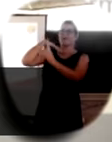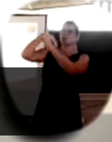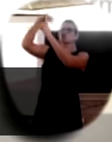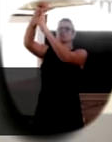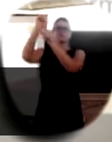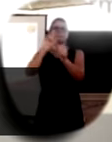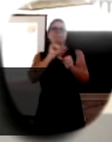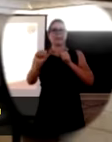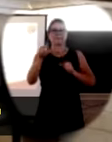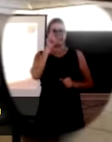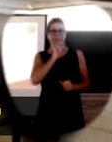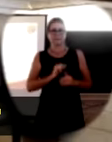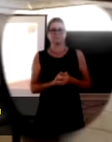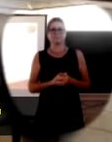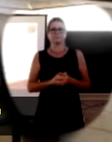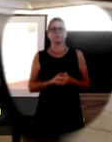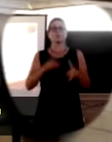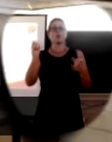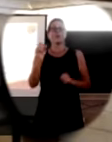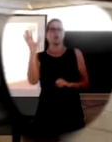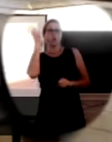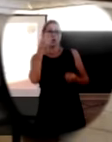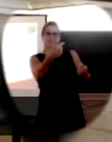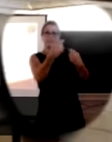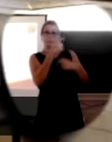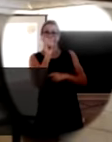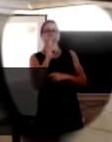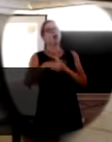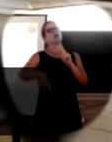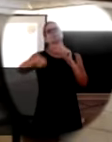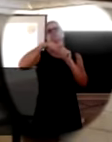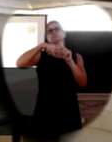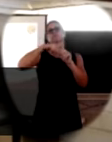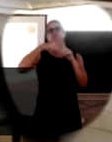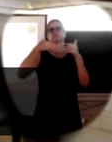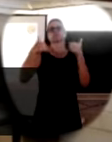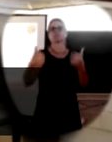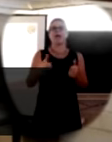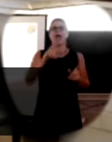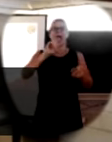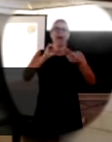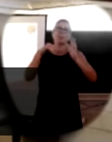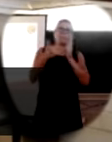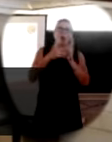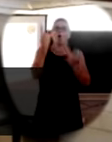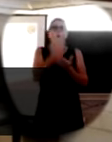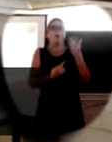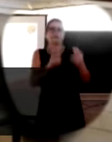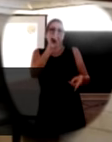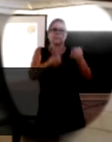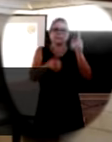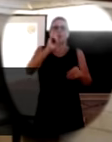our students. And what's the feedback been like? It's been really positive. It's only been incidental at the moment, but the stakeholders like